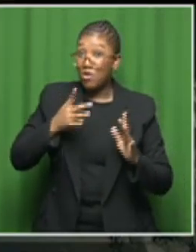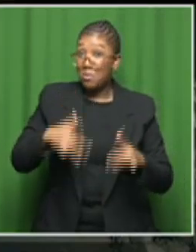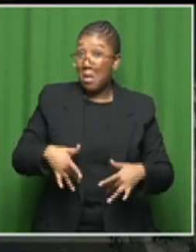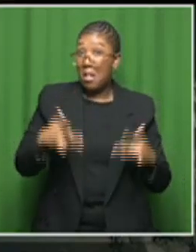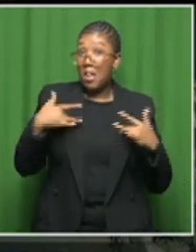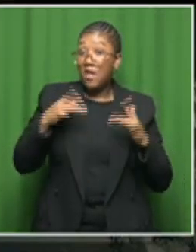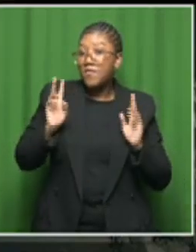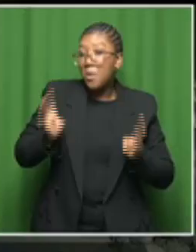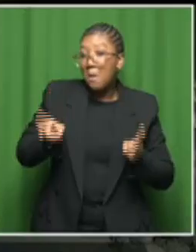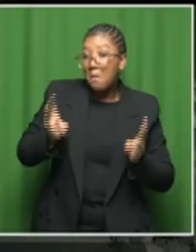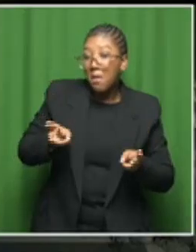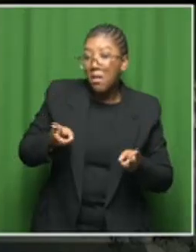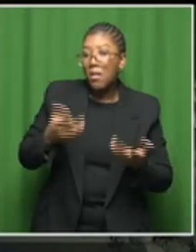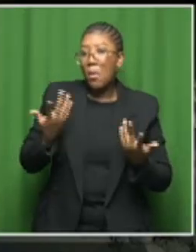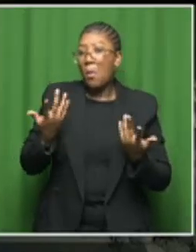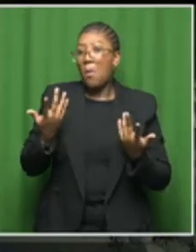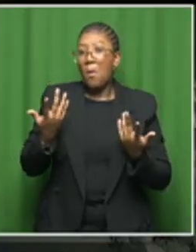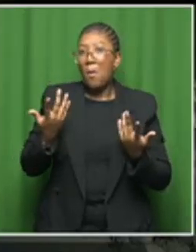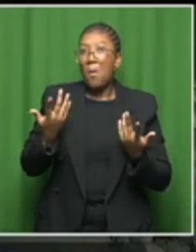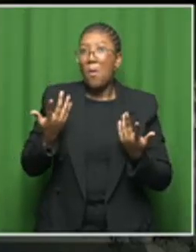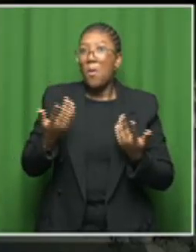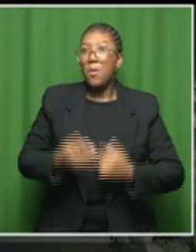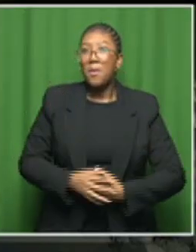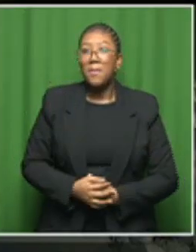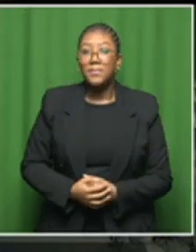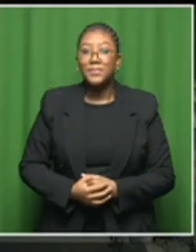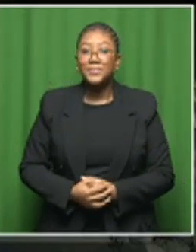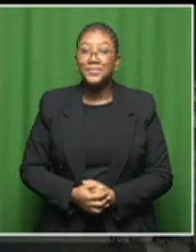Is it as normal as it possibly can?